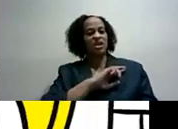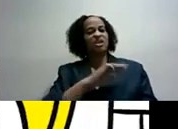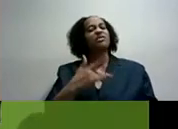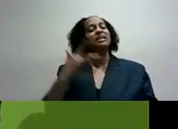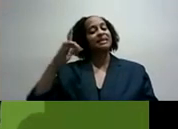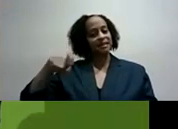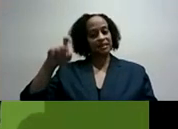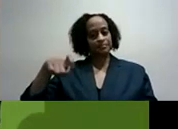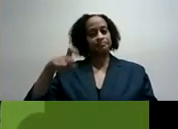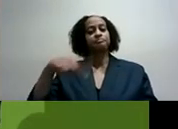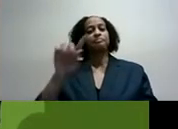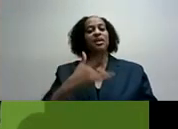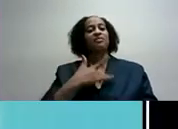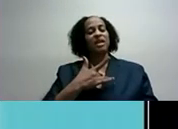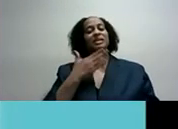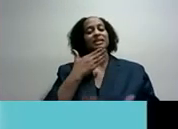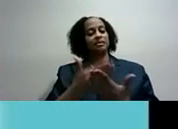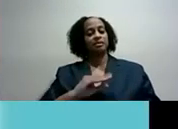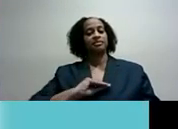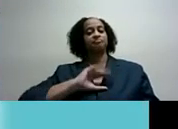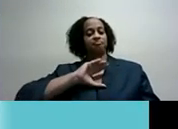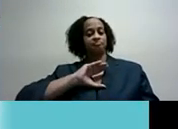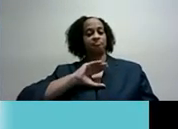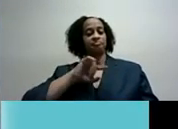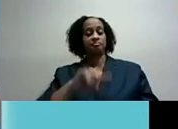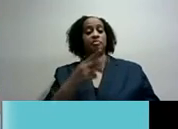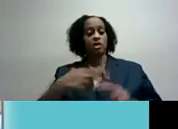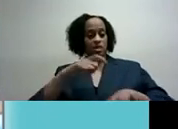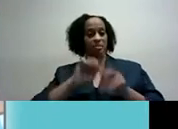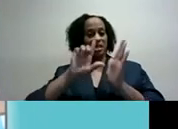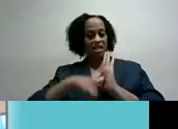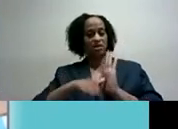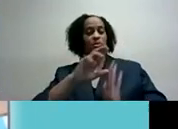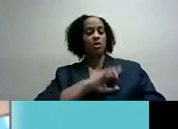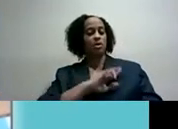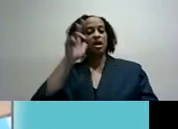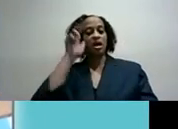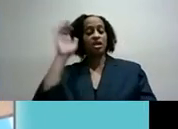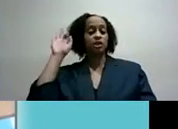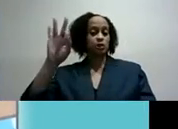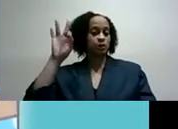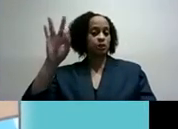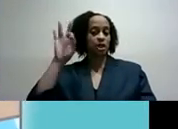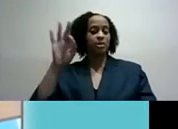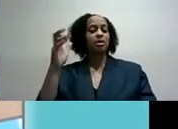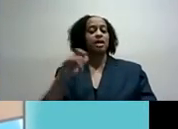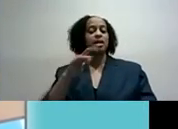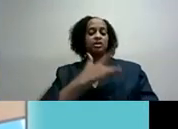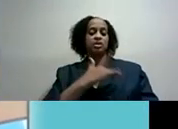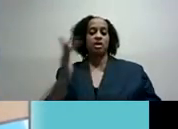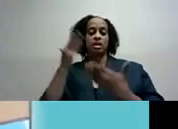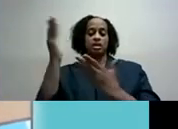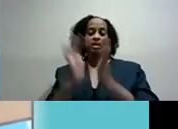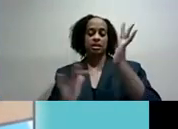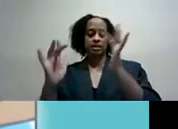needed. He felt good. A short time later, Ricardo heard a sermon that made him want to give his heart to